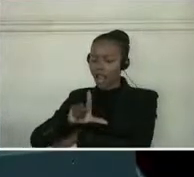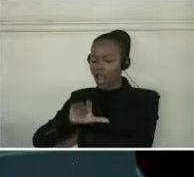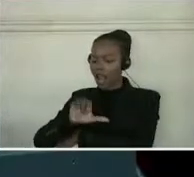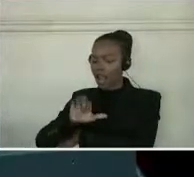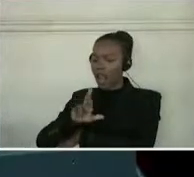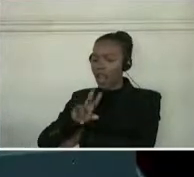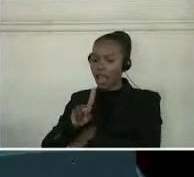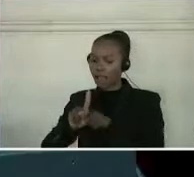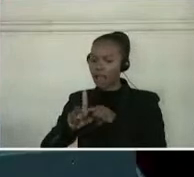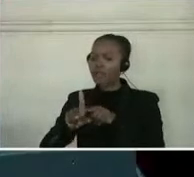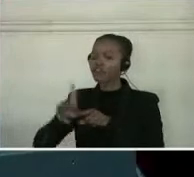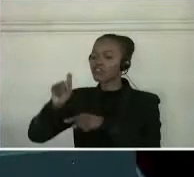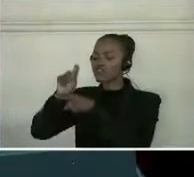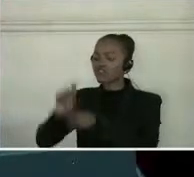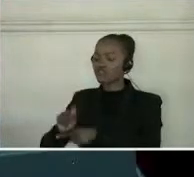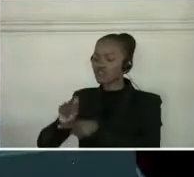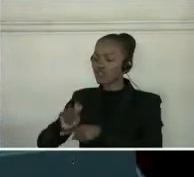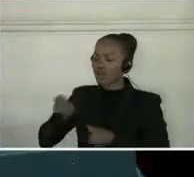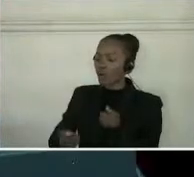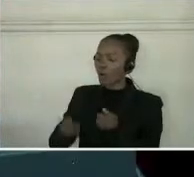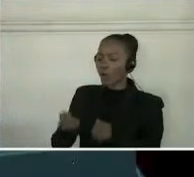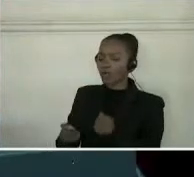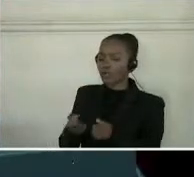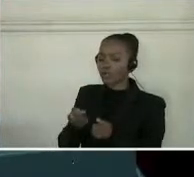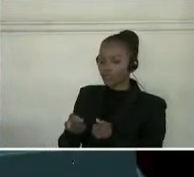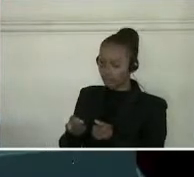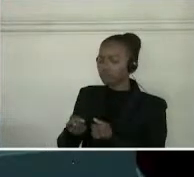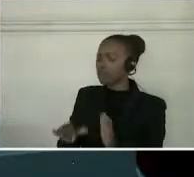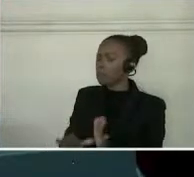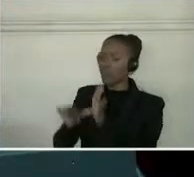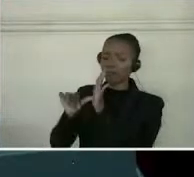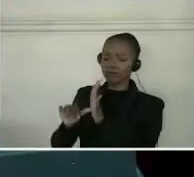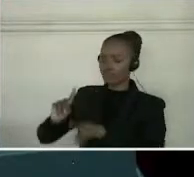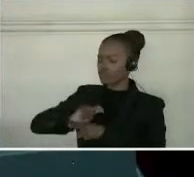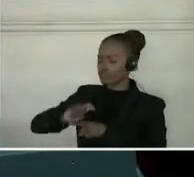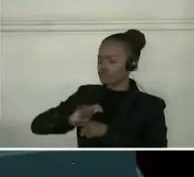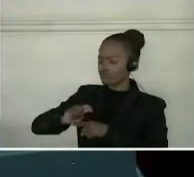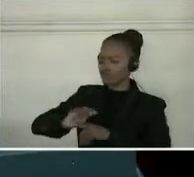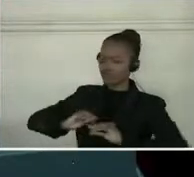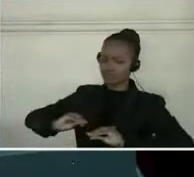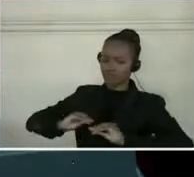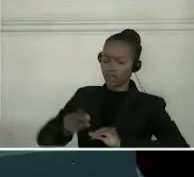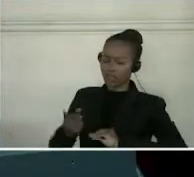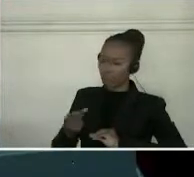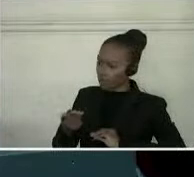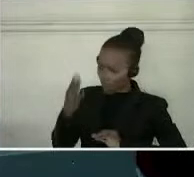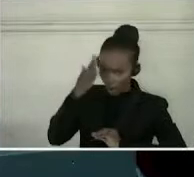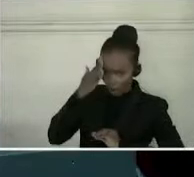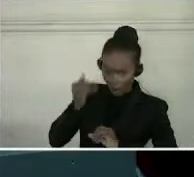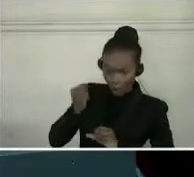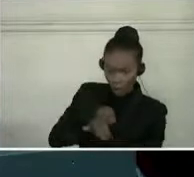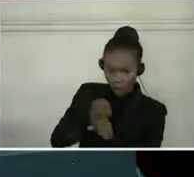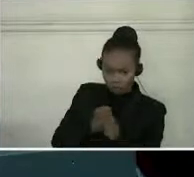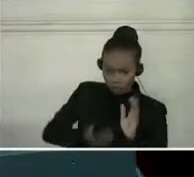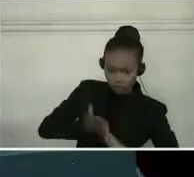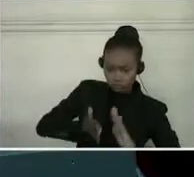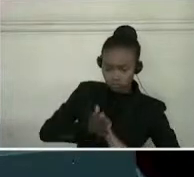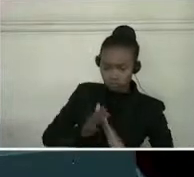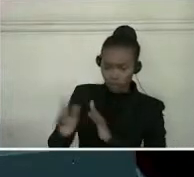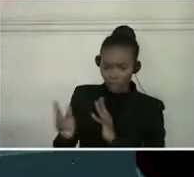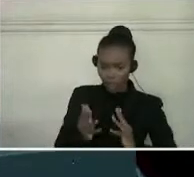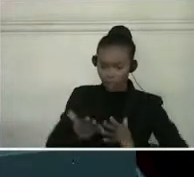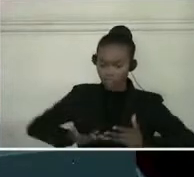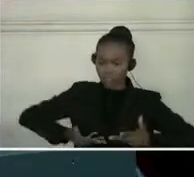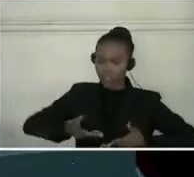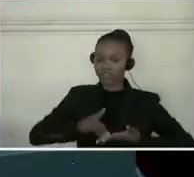traditional courts is run effectively to facilitate service delivery as a direct outcome of